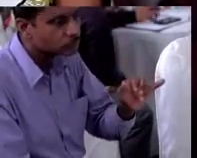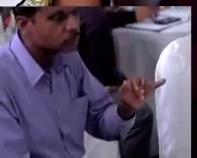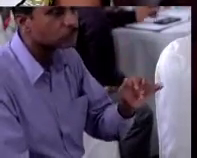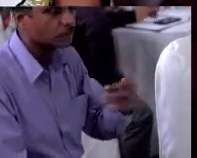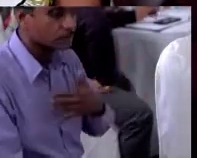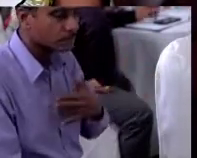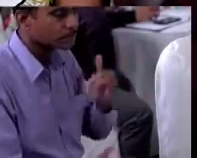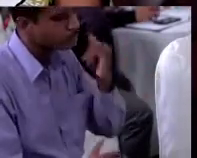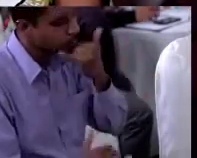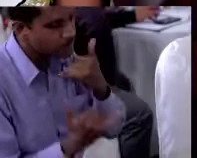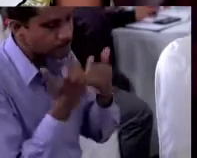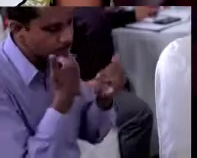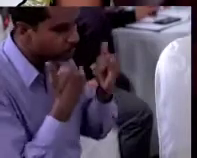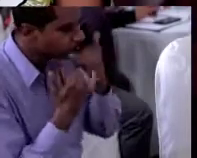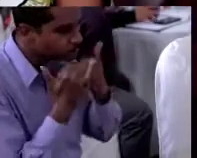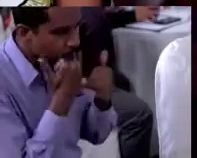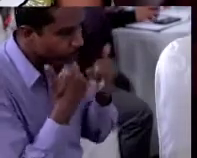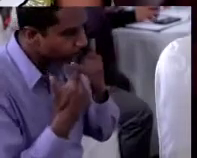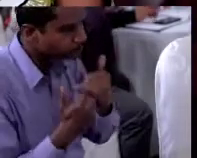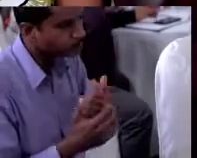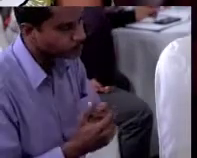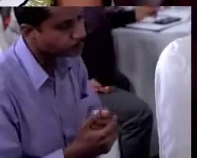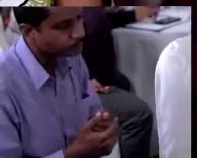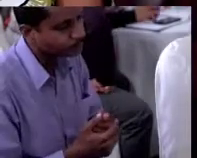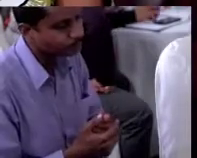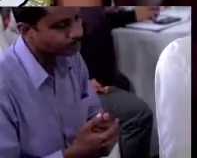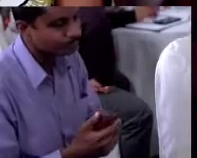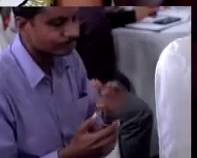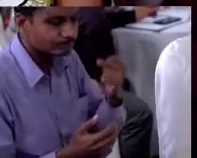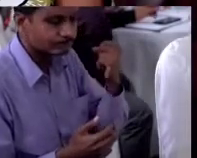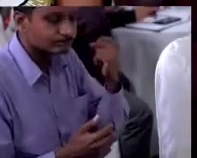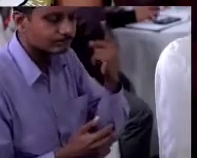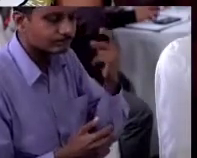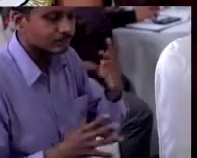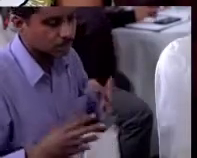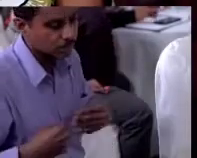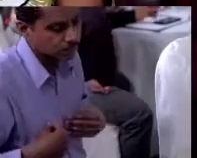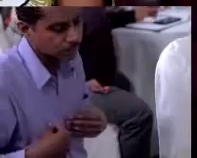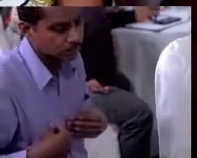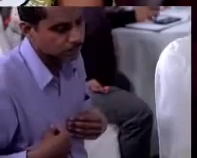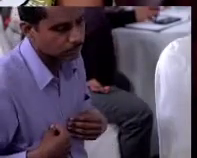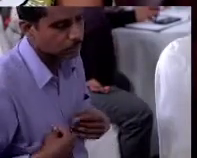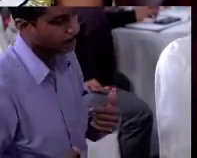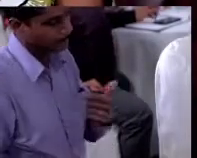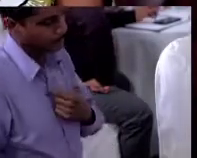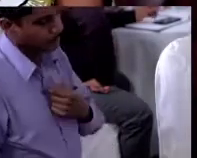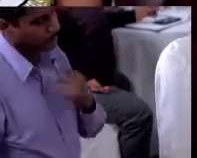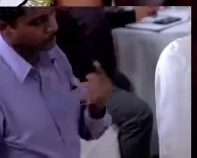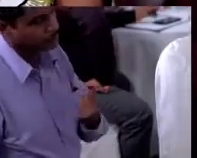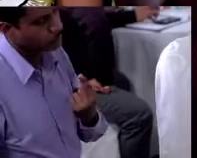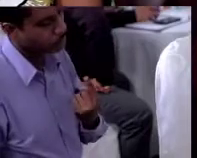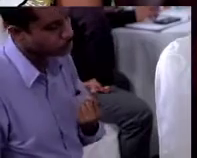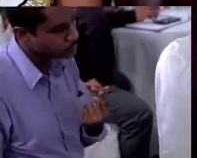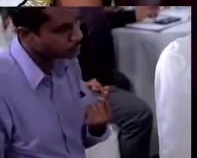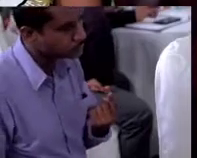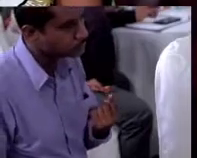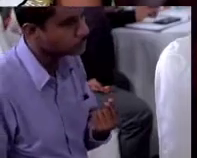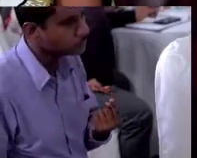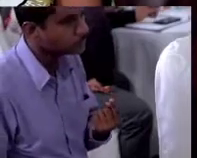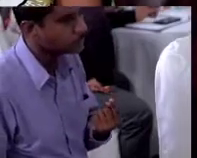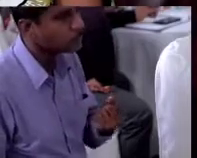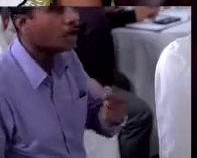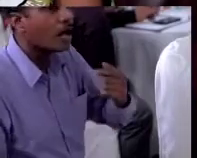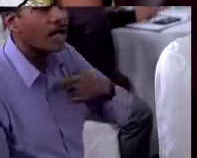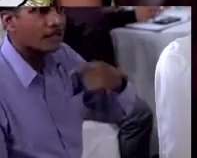and taking personal responsibility for my shortcomings and understanding that even though I'm a part of a collective, more importantly, I'm a